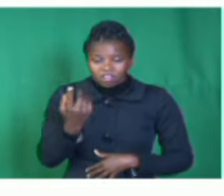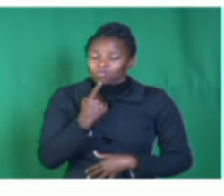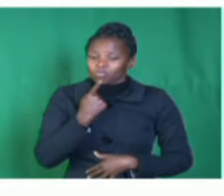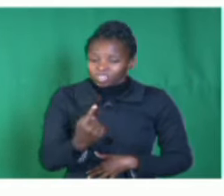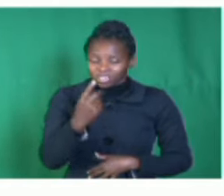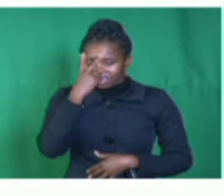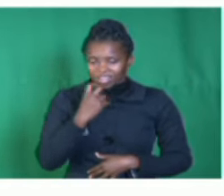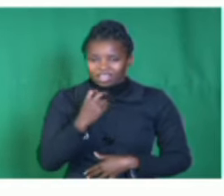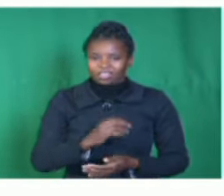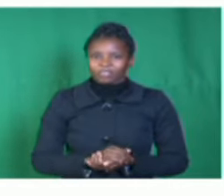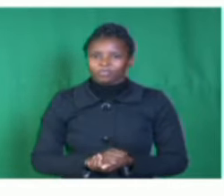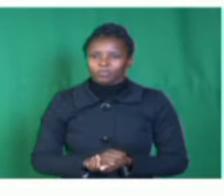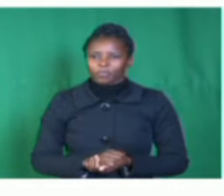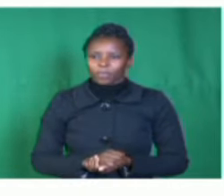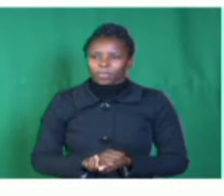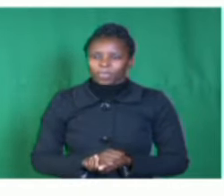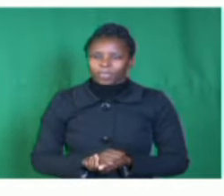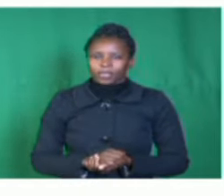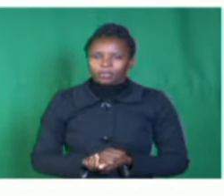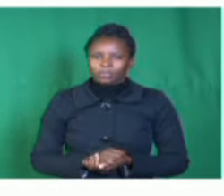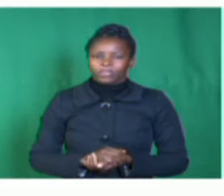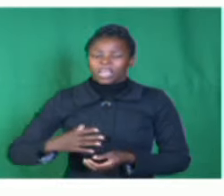many European colonizers behaved in a racist way.